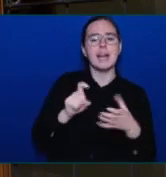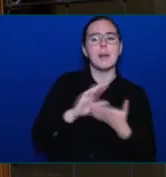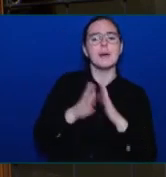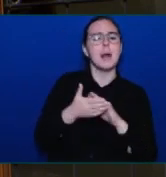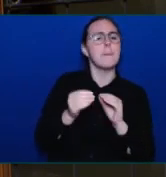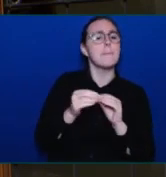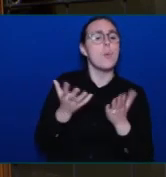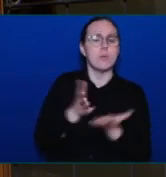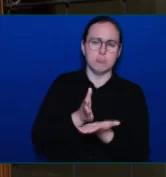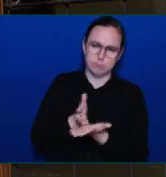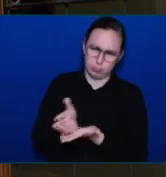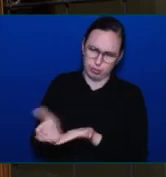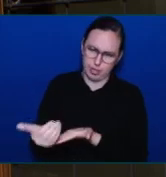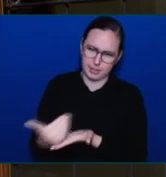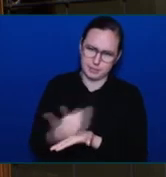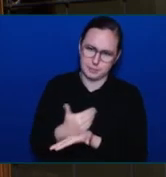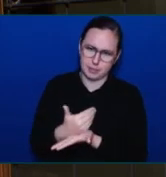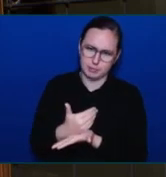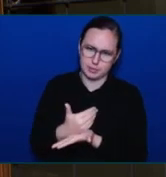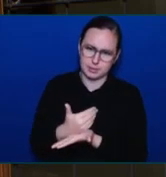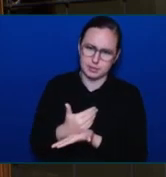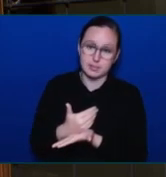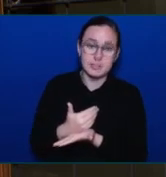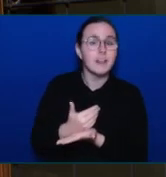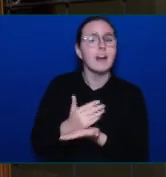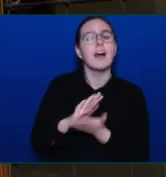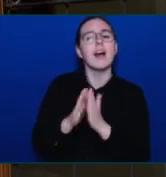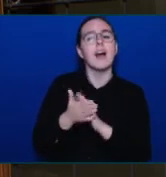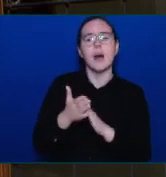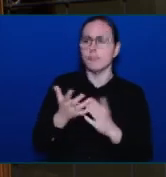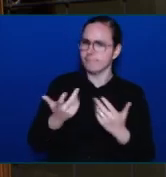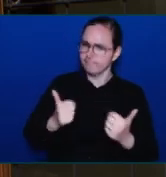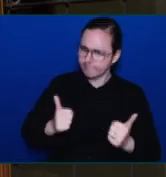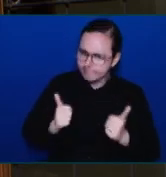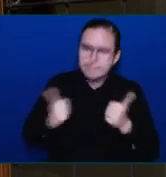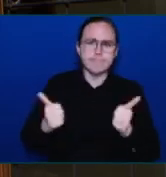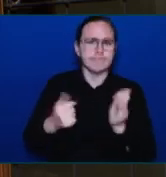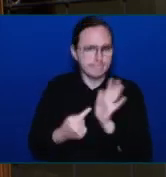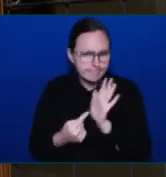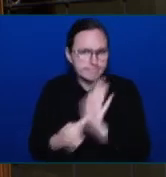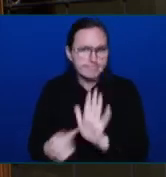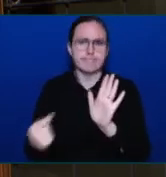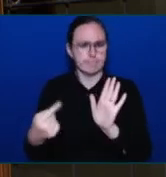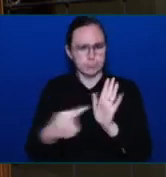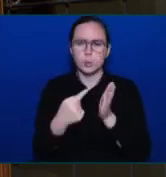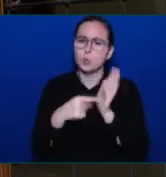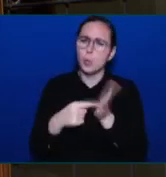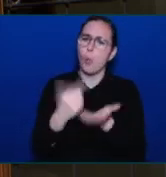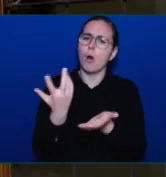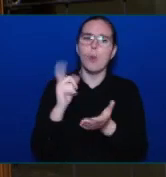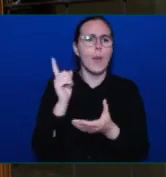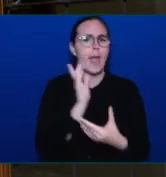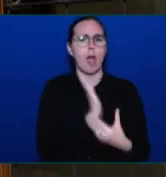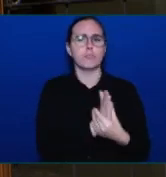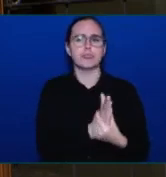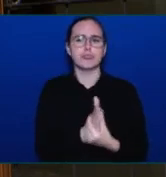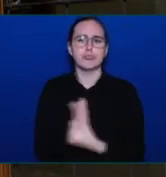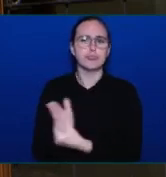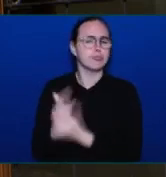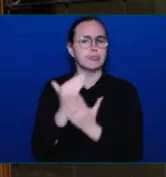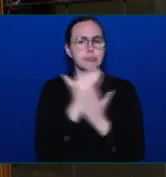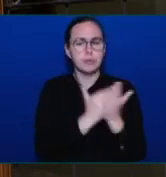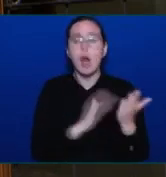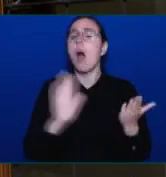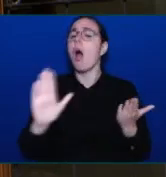is a defensible ground for withholding them. As we move towards this culture of transparency, the report includes